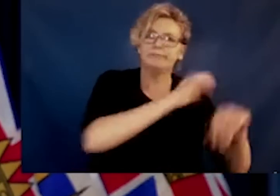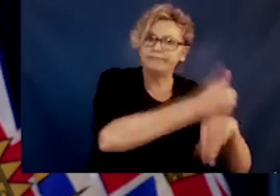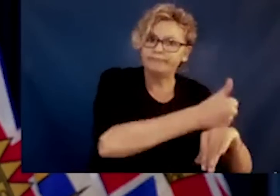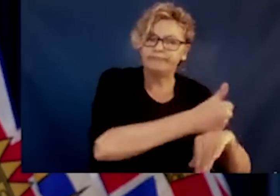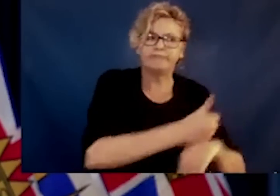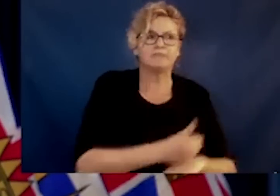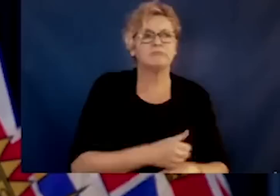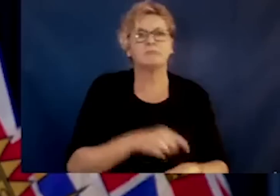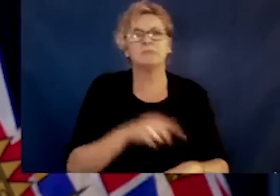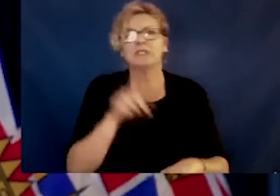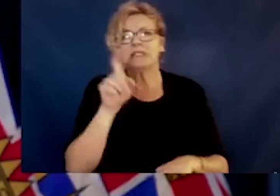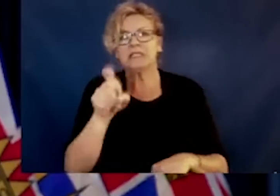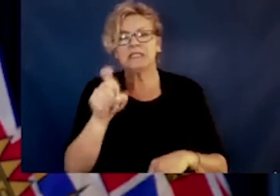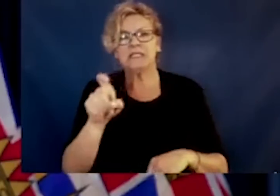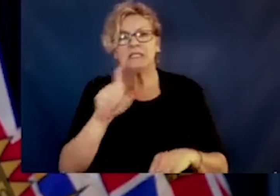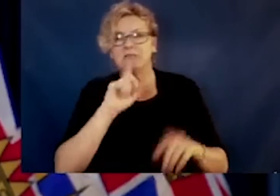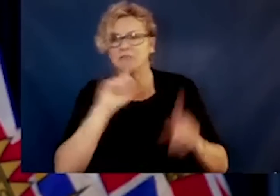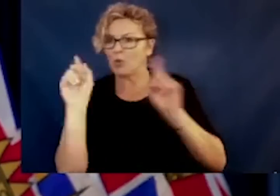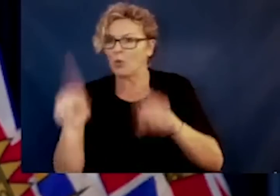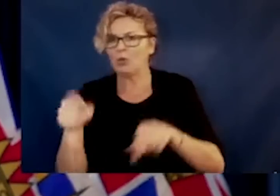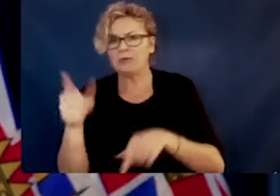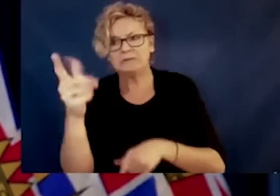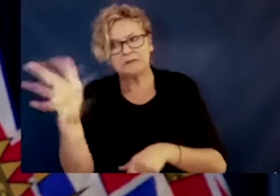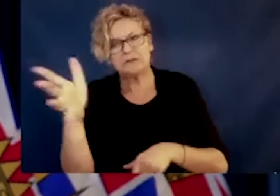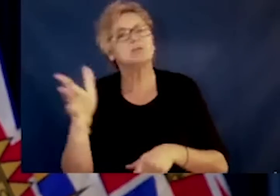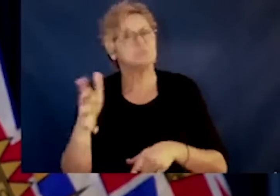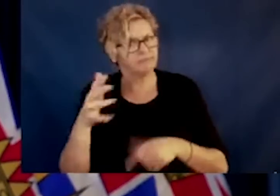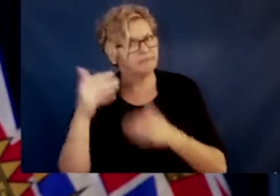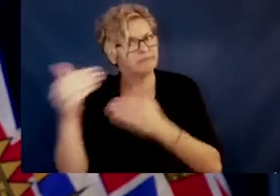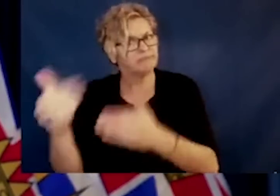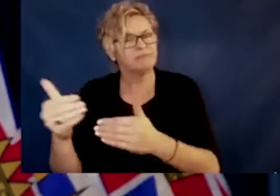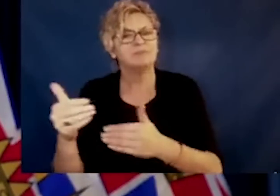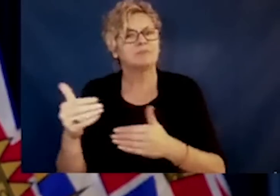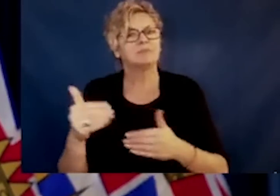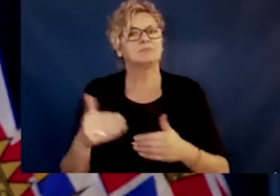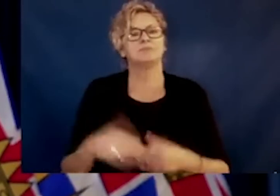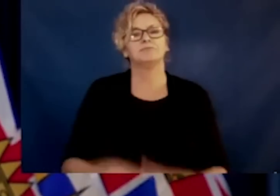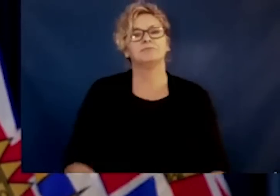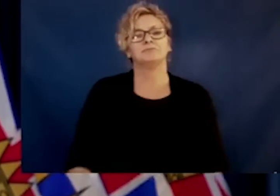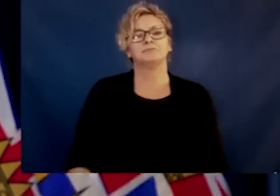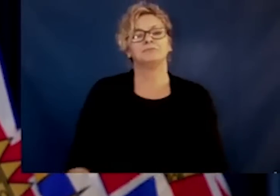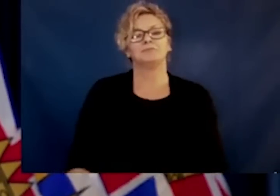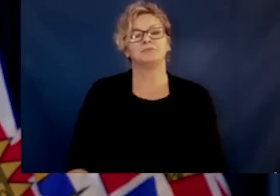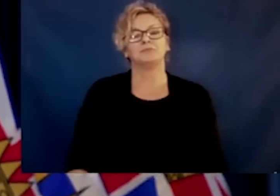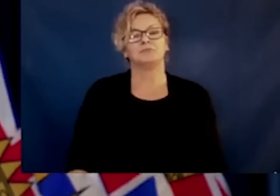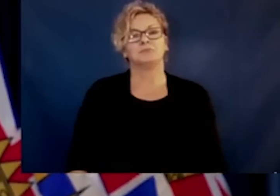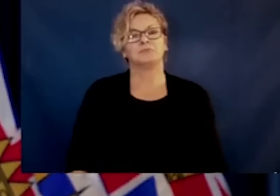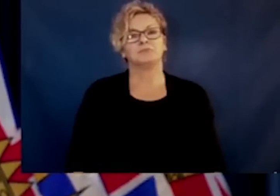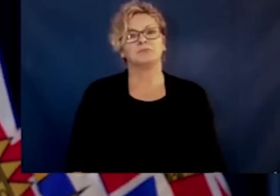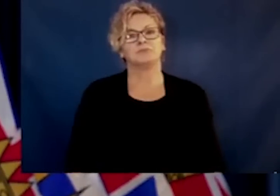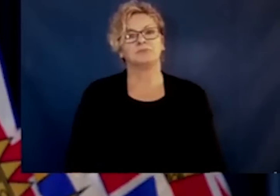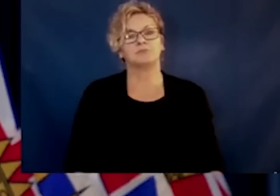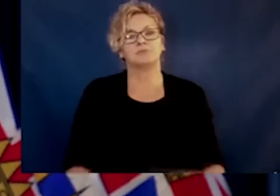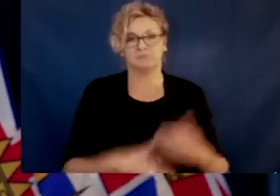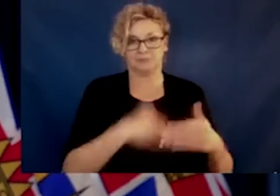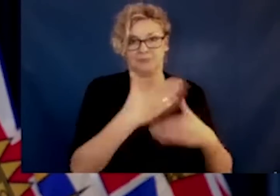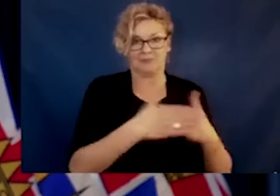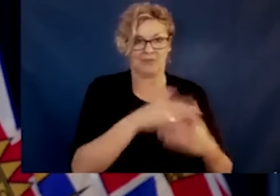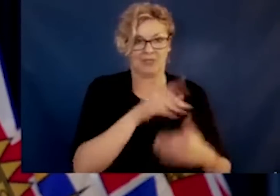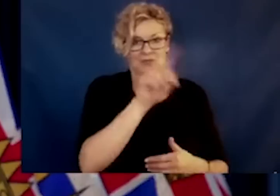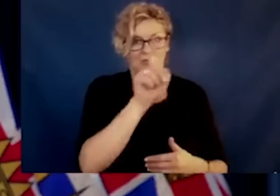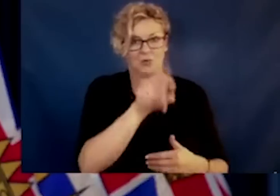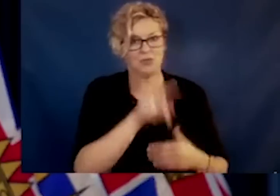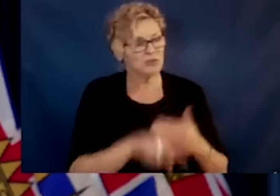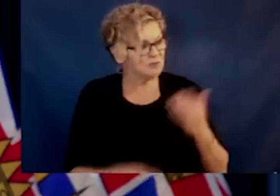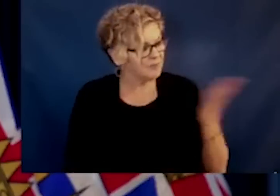Yes, just a quick one. That's really helpful. Thank you, Dr. Henry. So when you're describing how most people who are